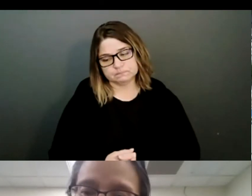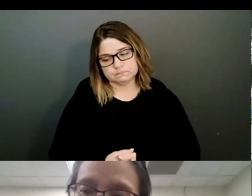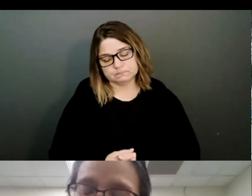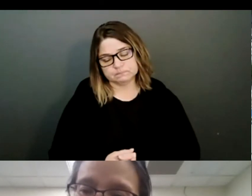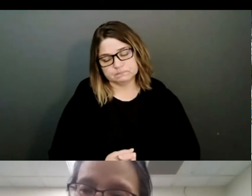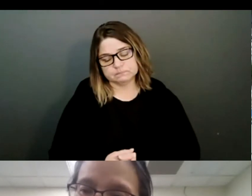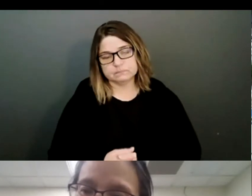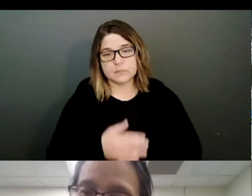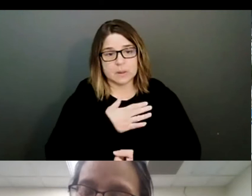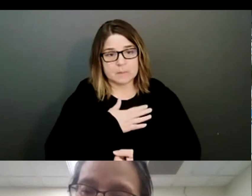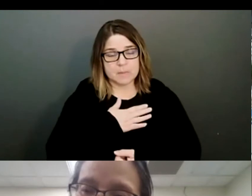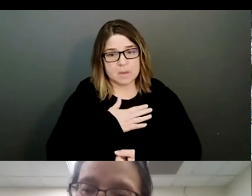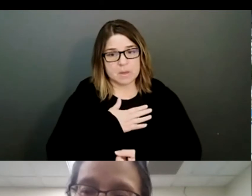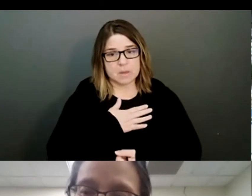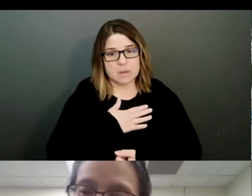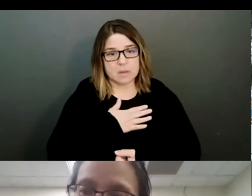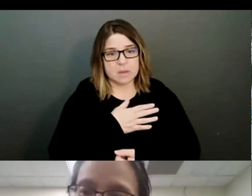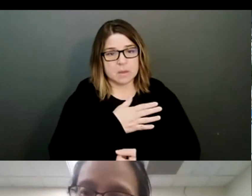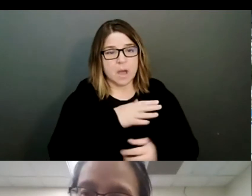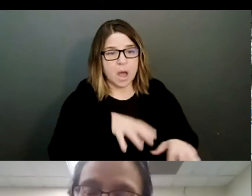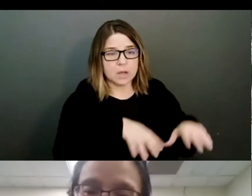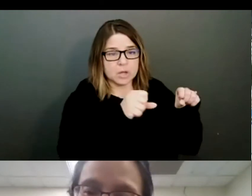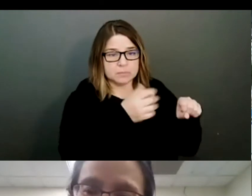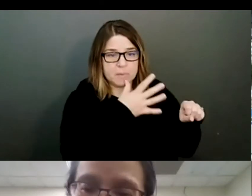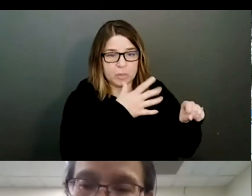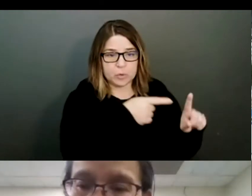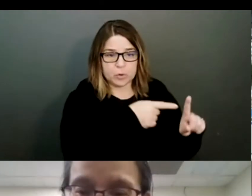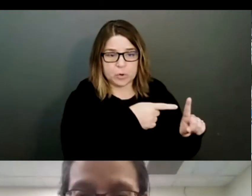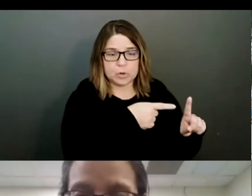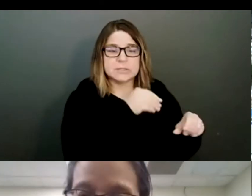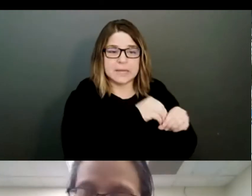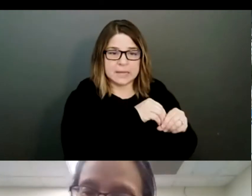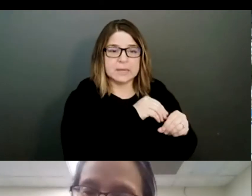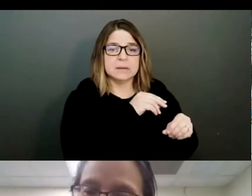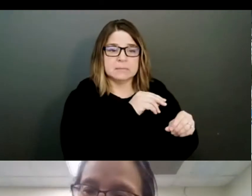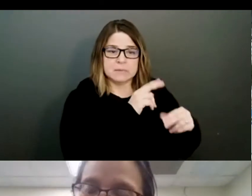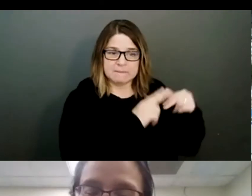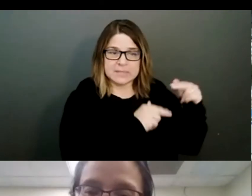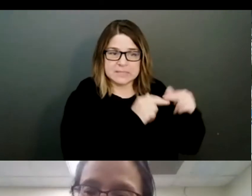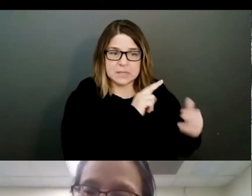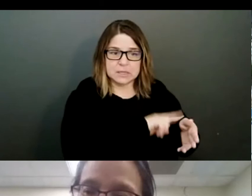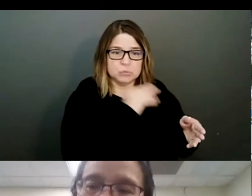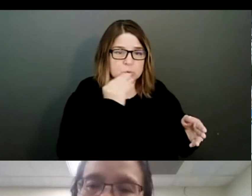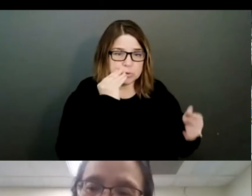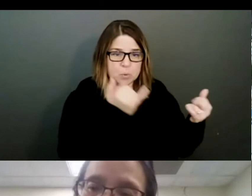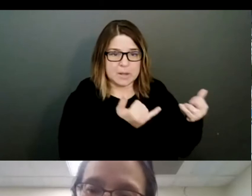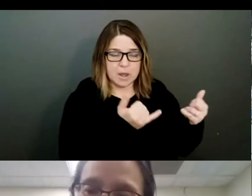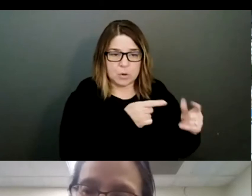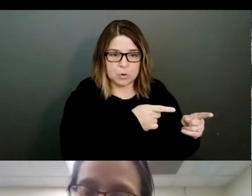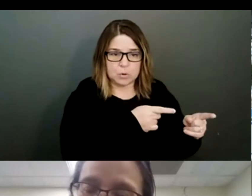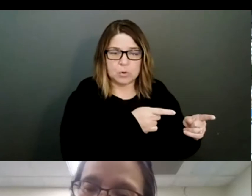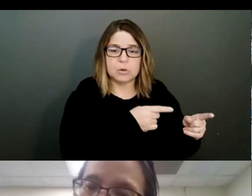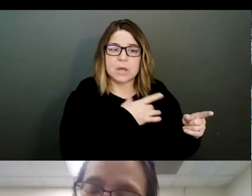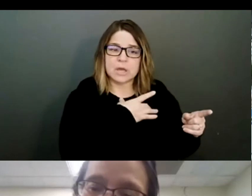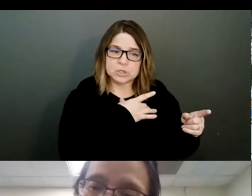my adopted mother, she's in a facility, and she likes these things,